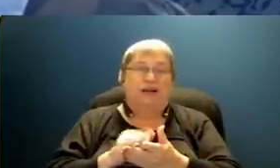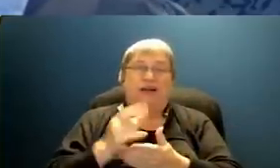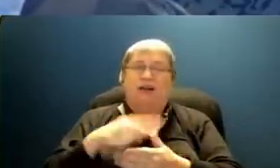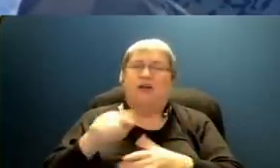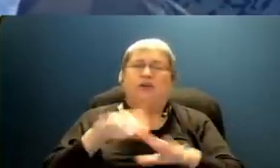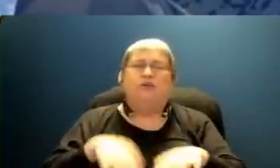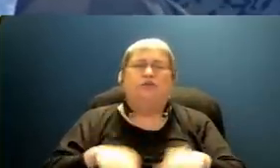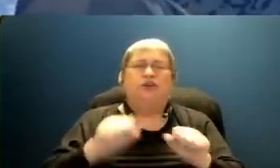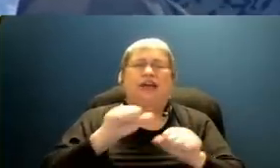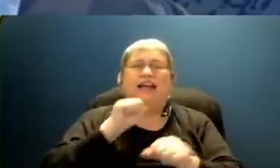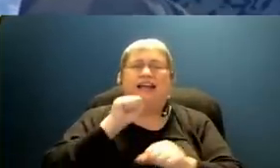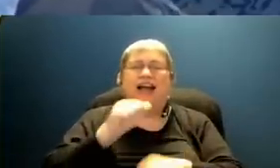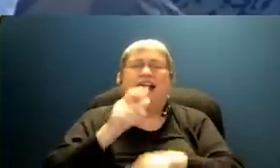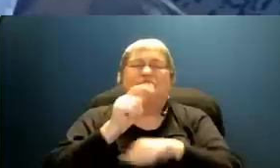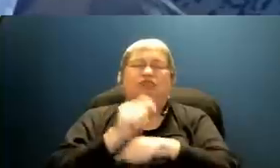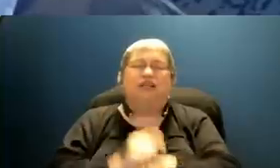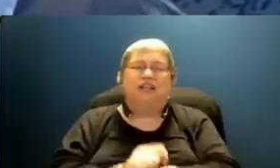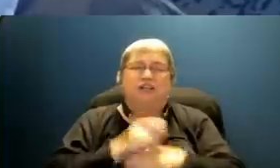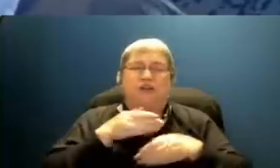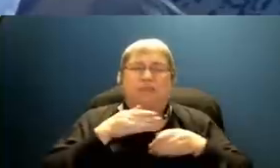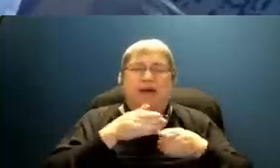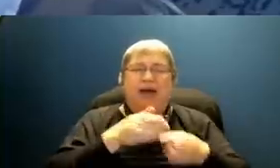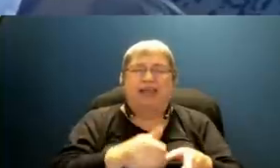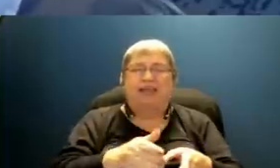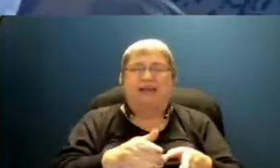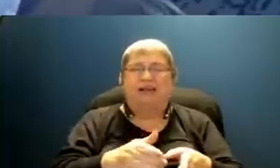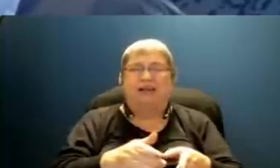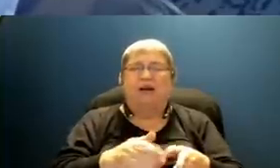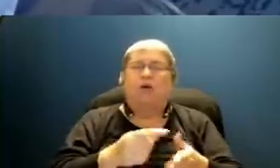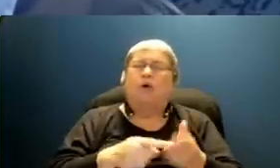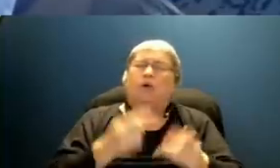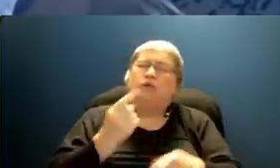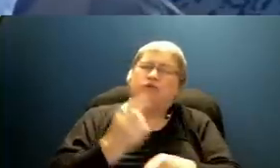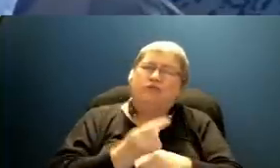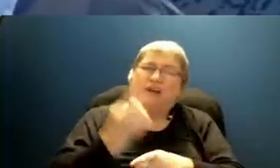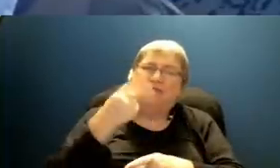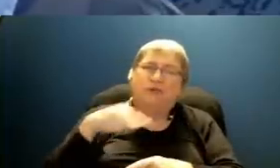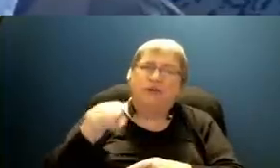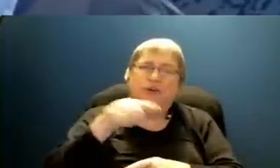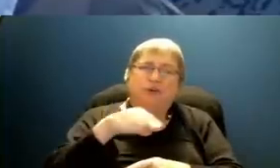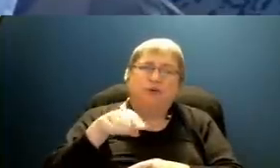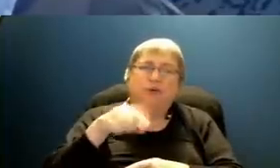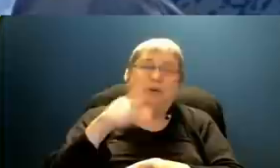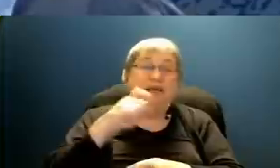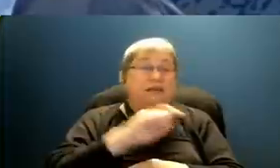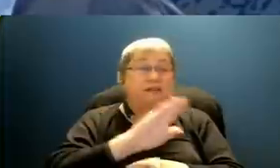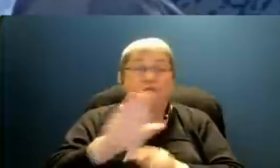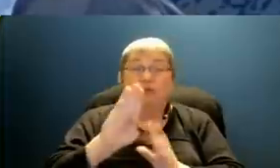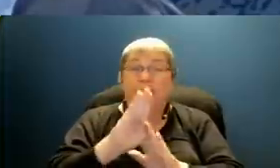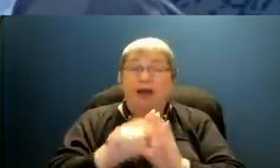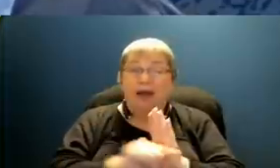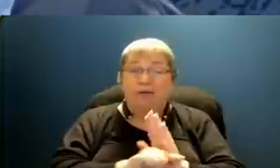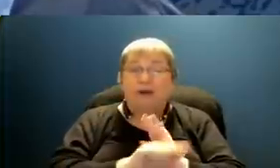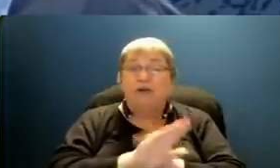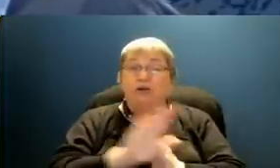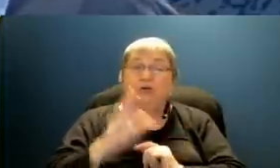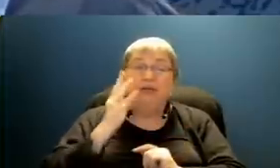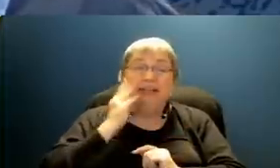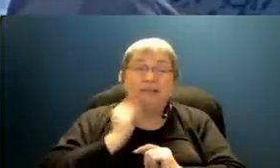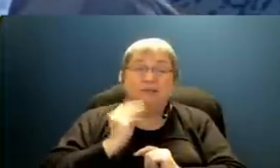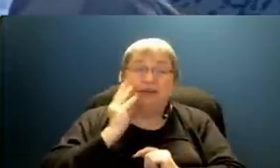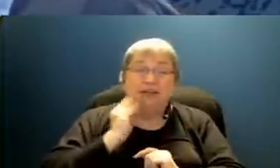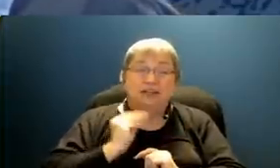the path of perseverance, the path that was right for you because of your background, experience, and